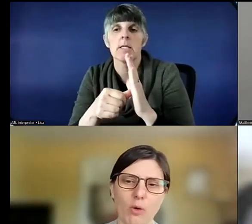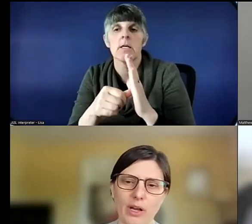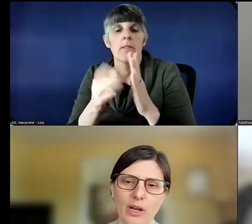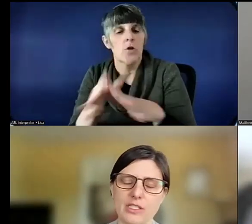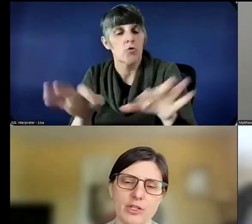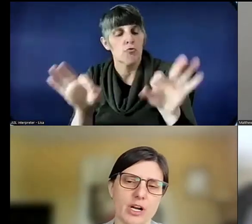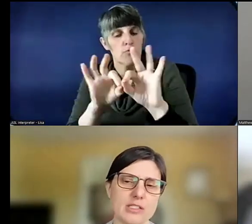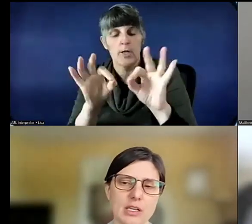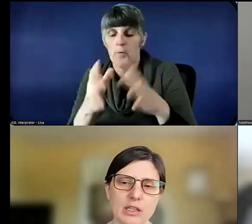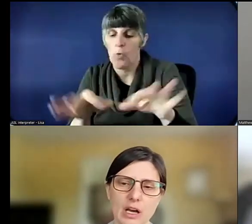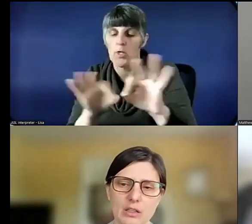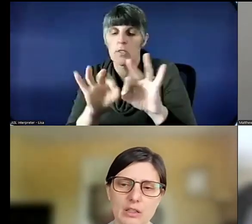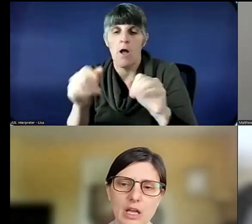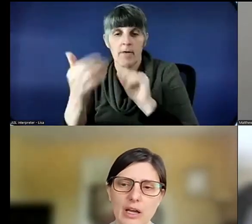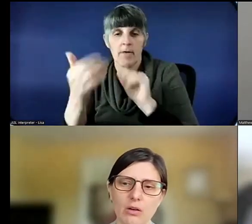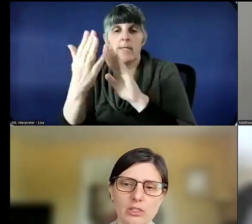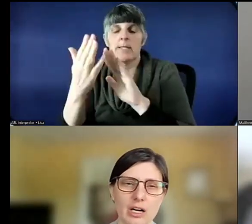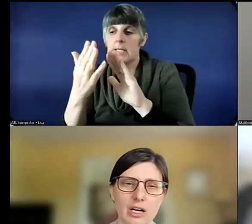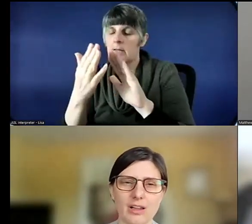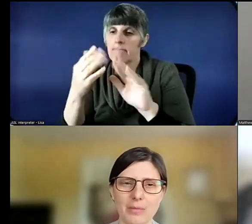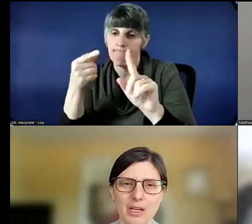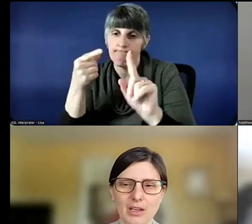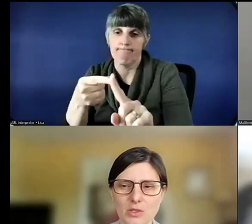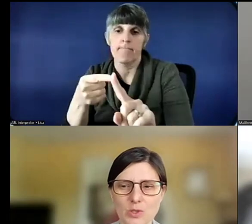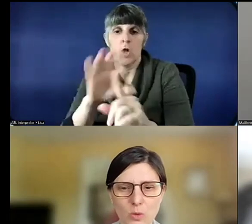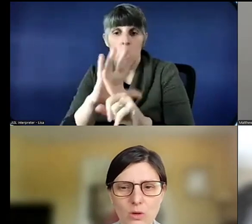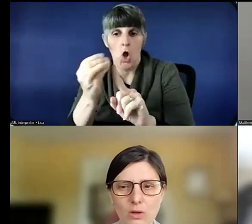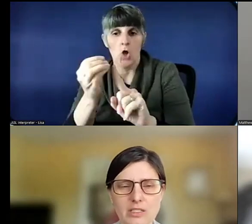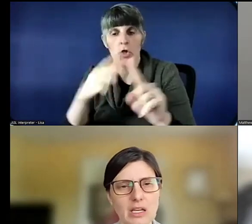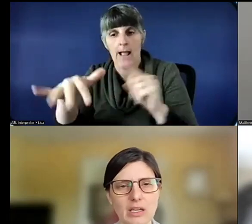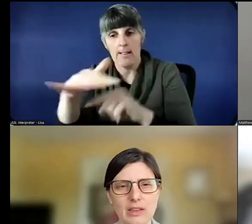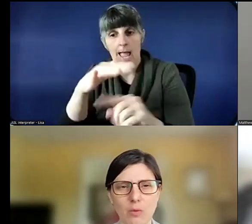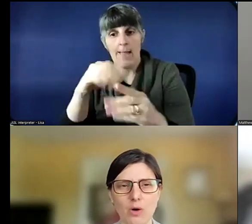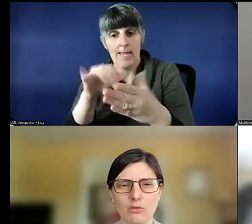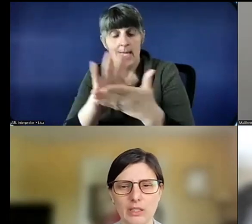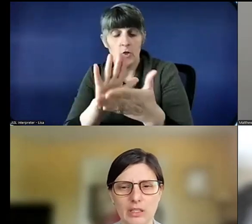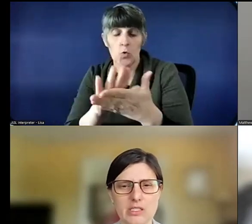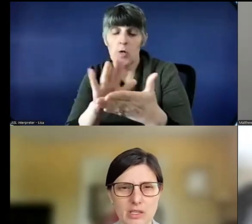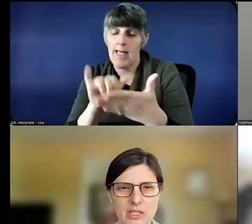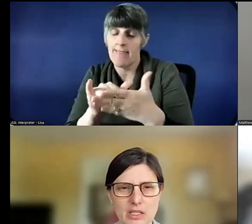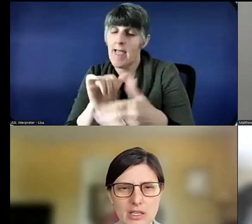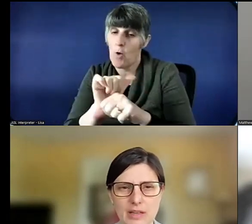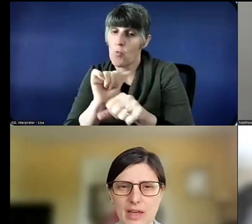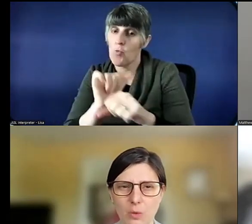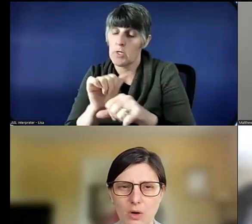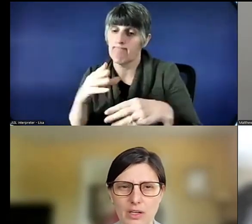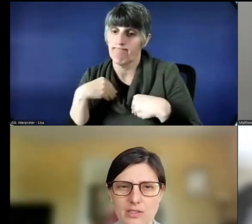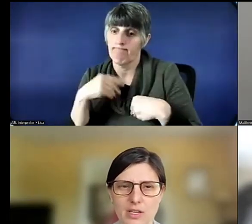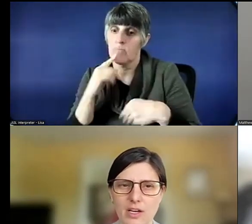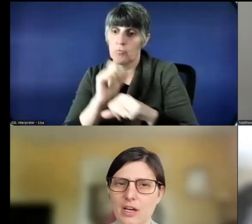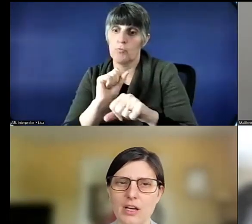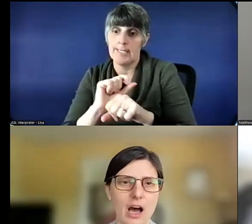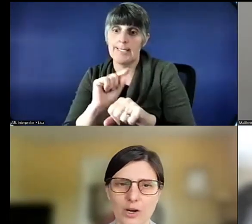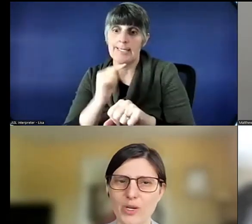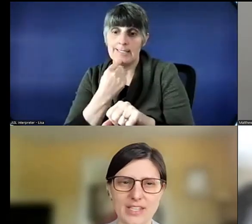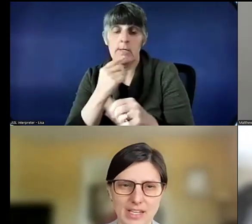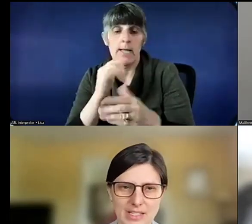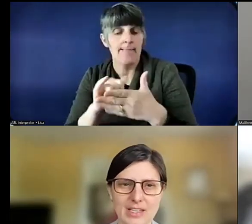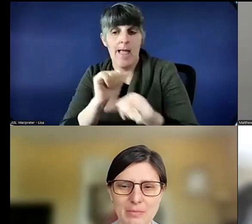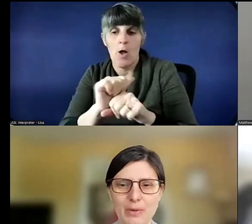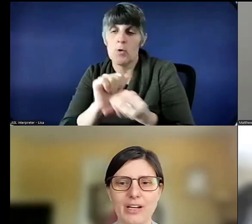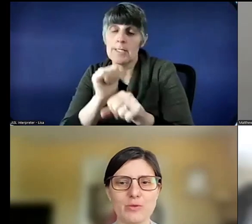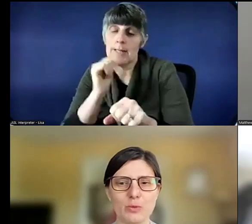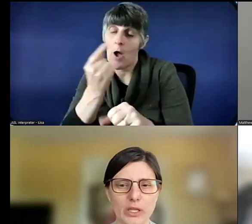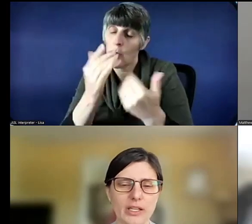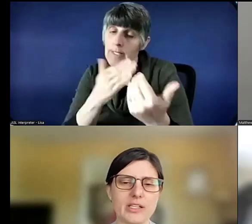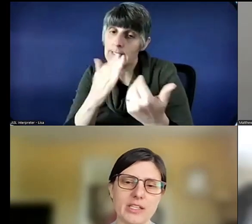critical importance of addressing the underlying culture and climate in a school and taking that work really seriously. And that work is not always